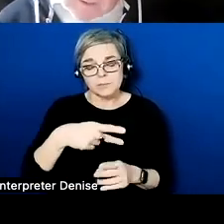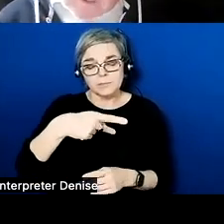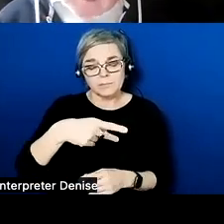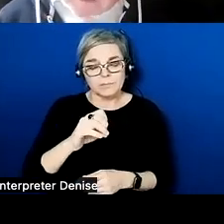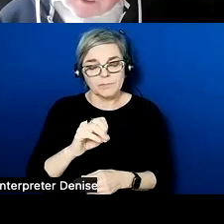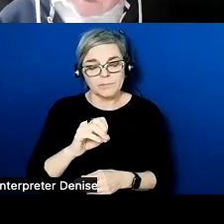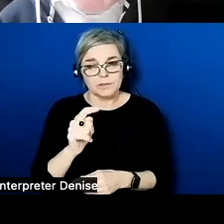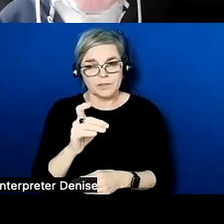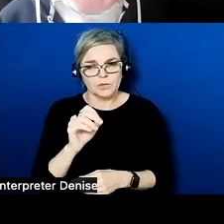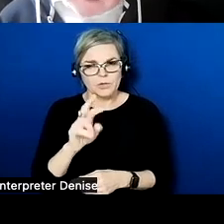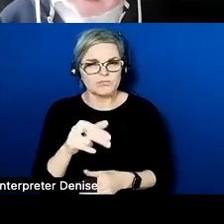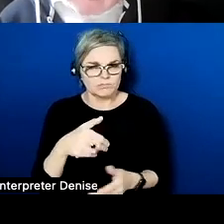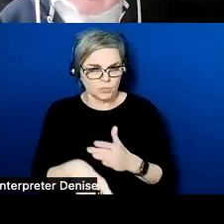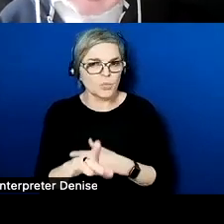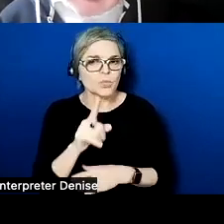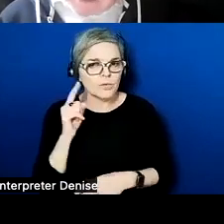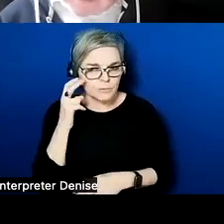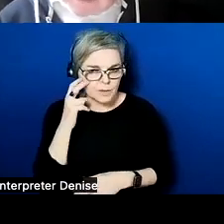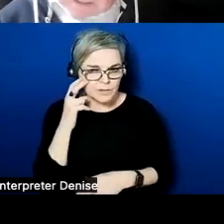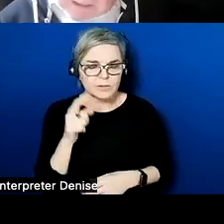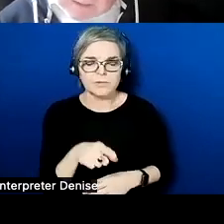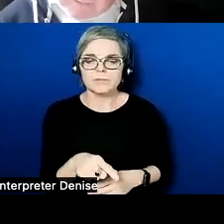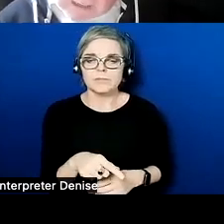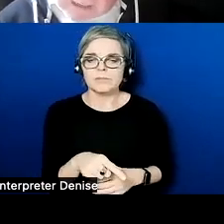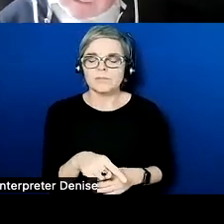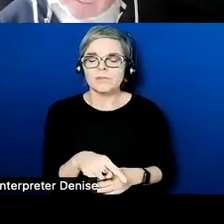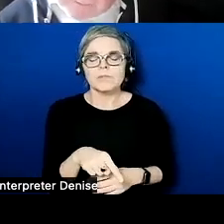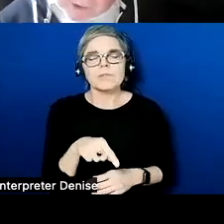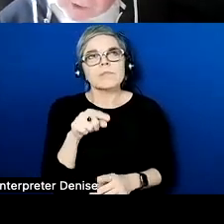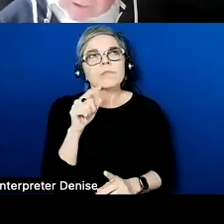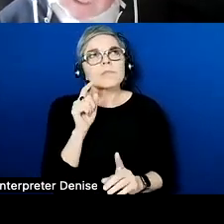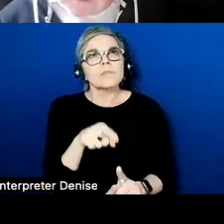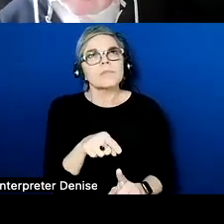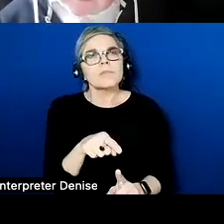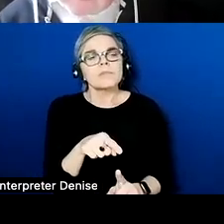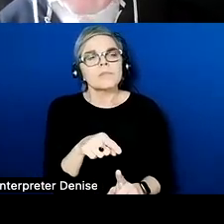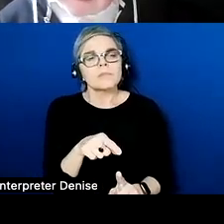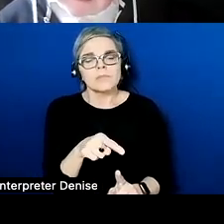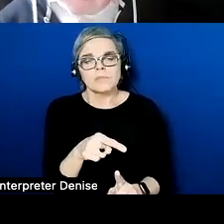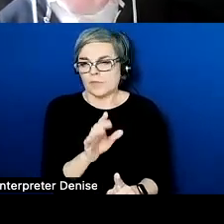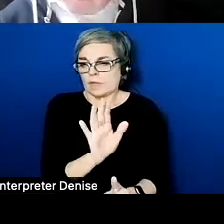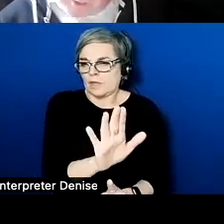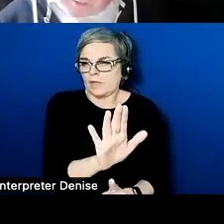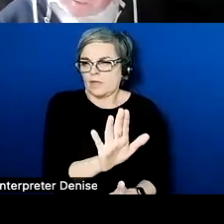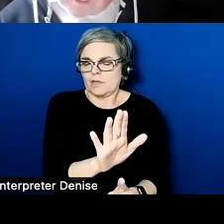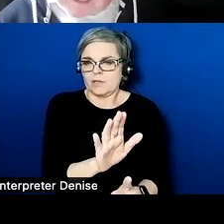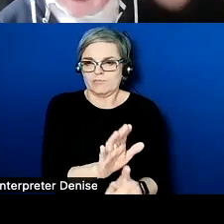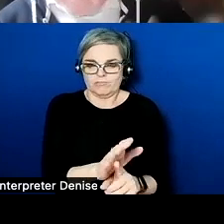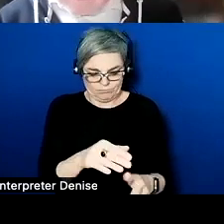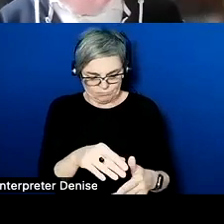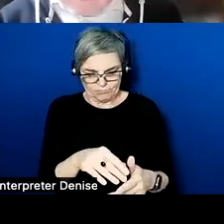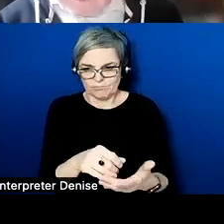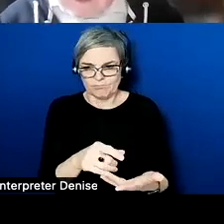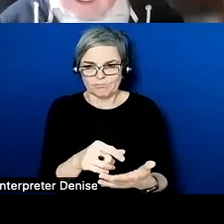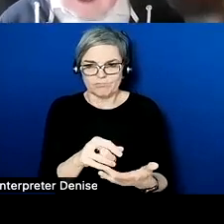Peter, because of his particular condition, has never had vision since the day he was born.